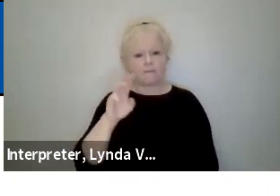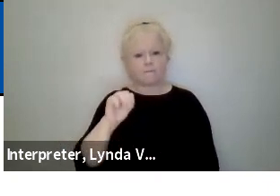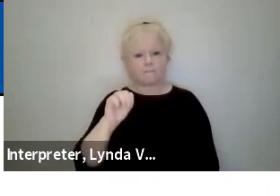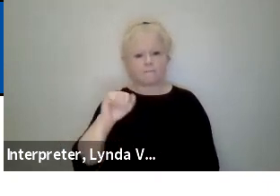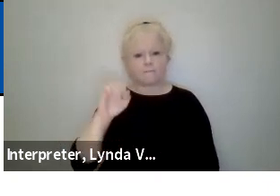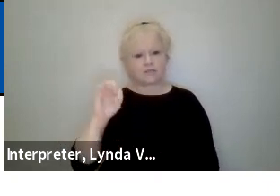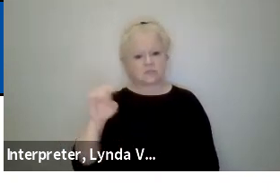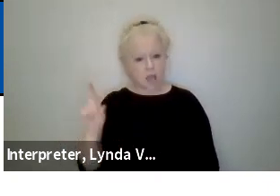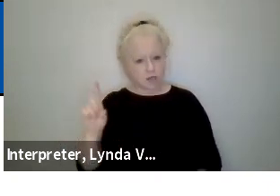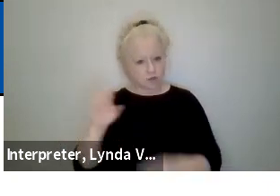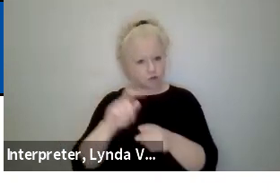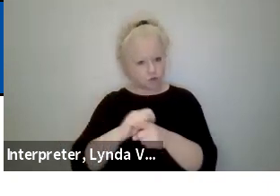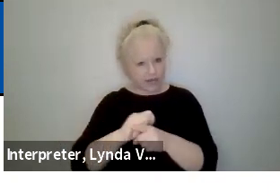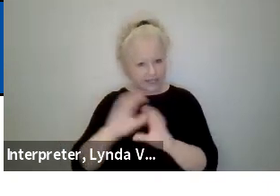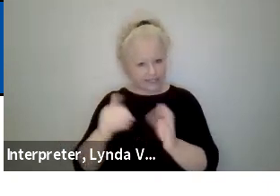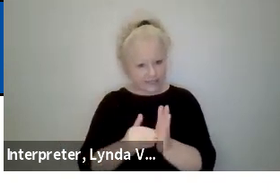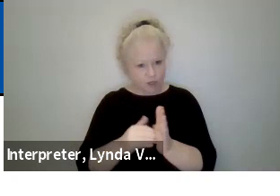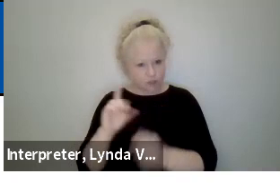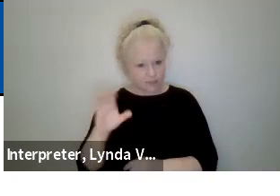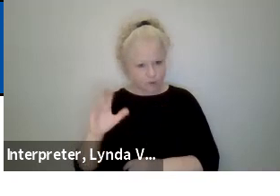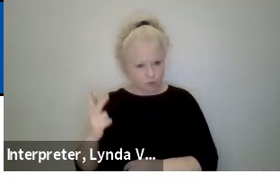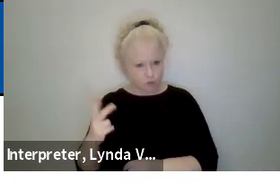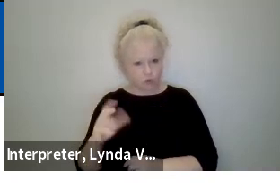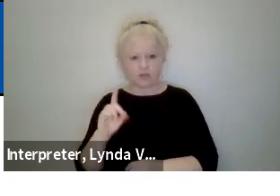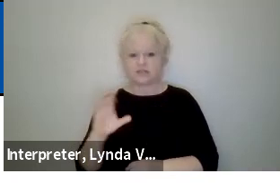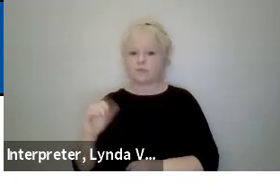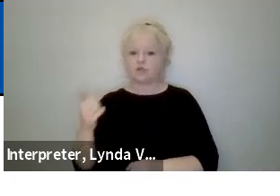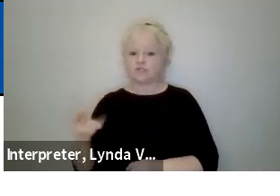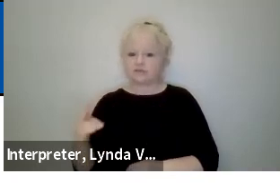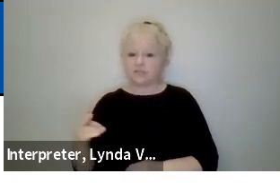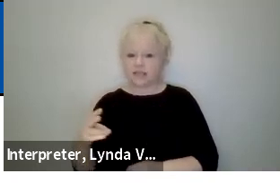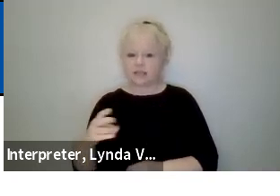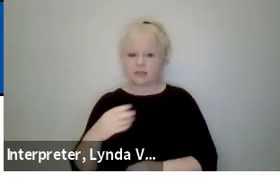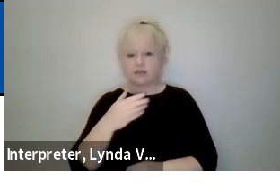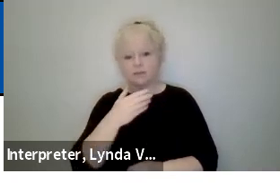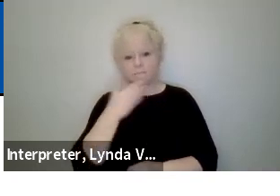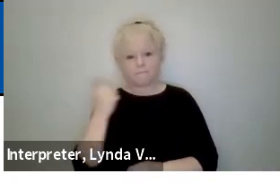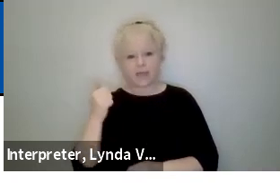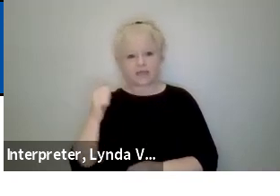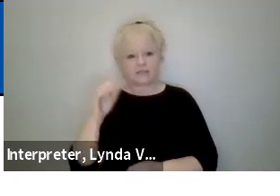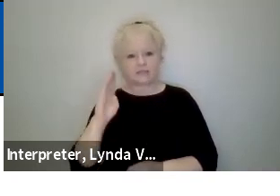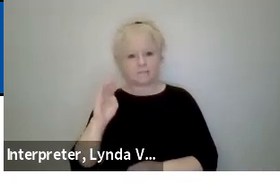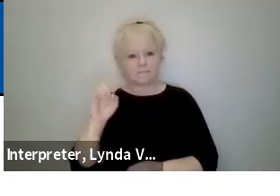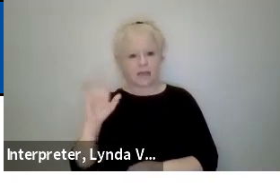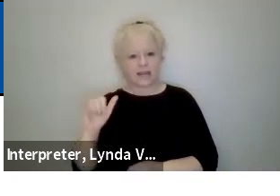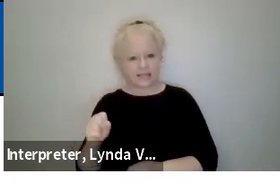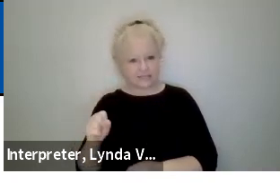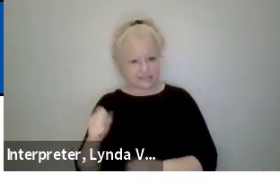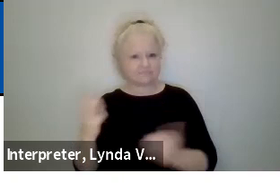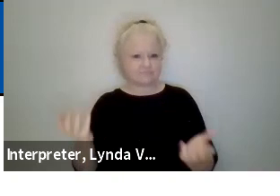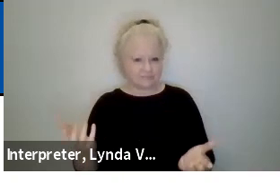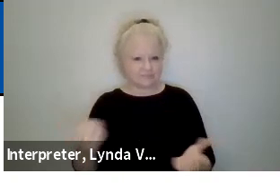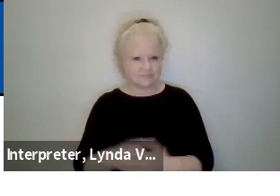joining us on December 3rd. And on December 17th, we will be speaking with Best Buddies Florida about